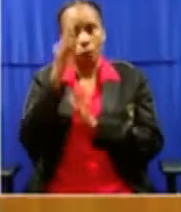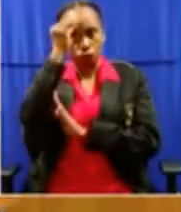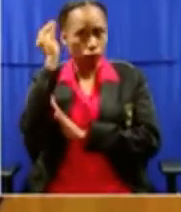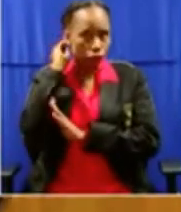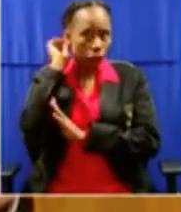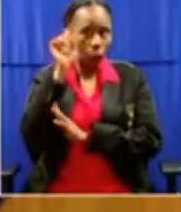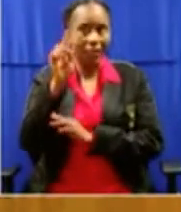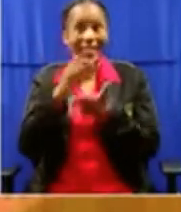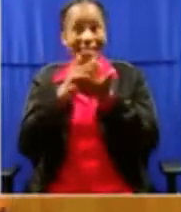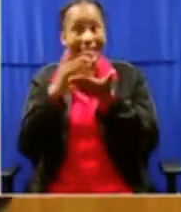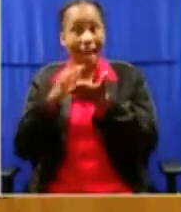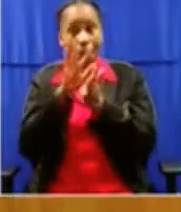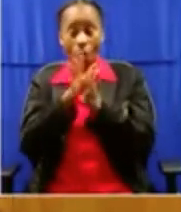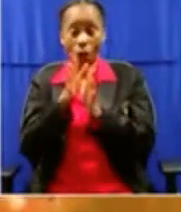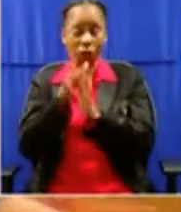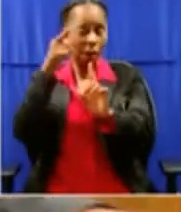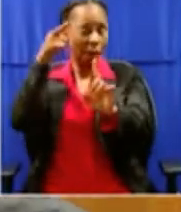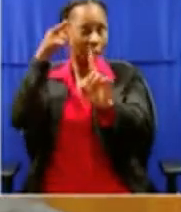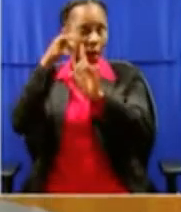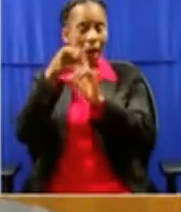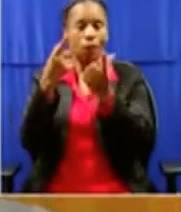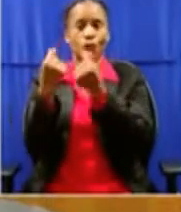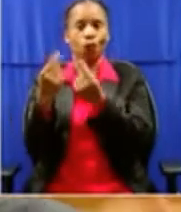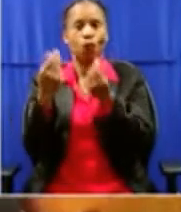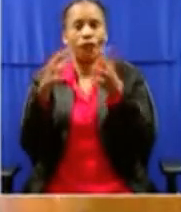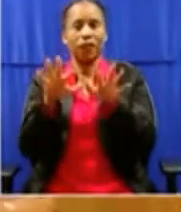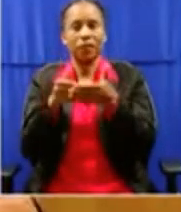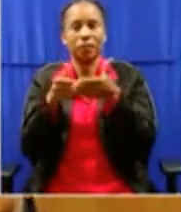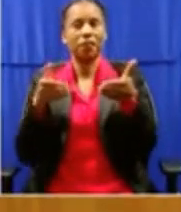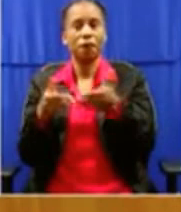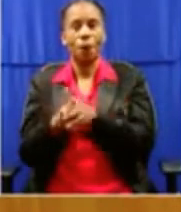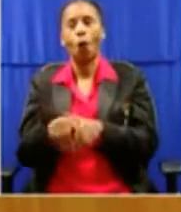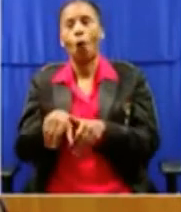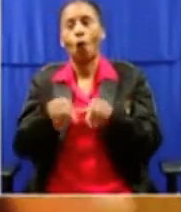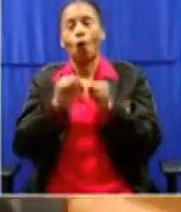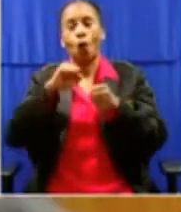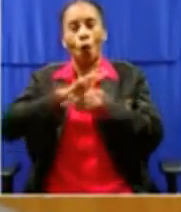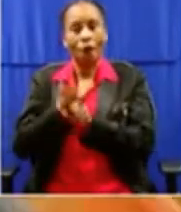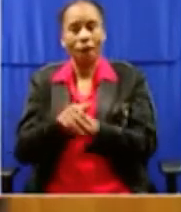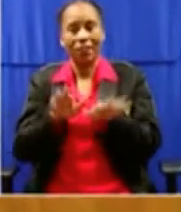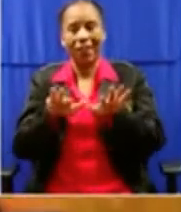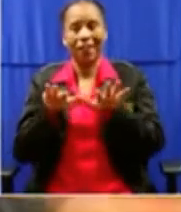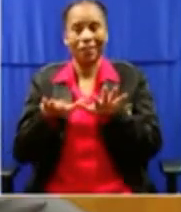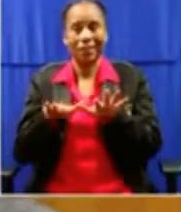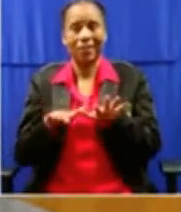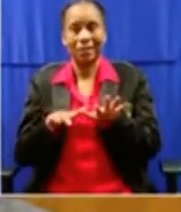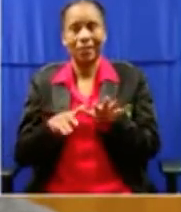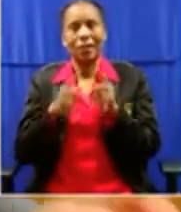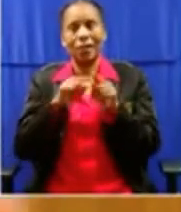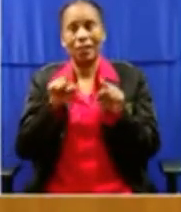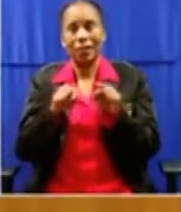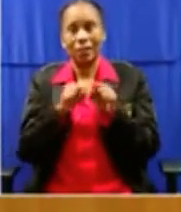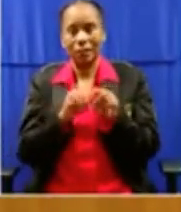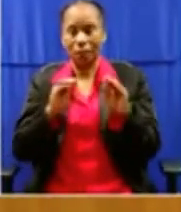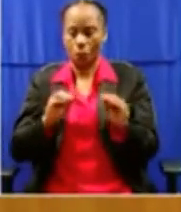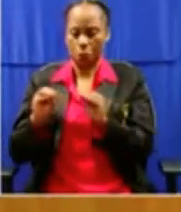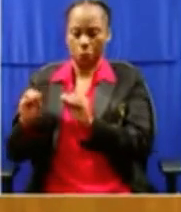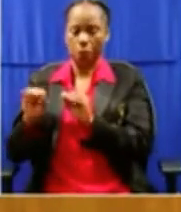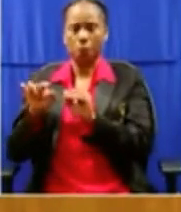these projections were already down prior to COVID-19, and it's just been aggravated to this extent